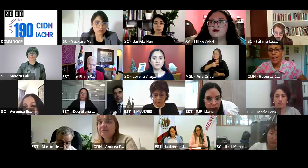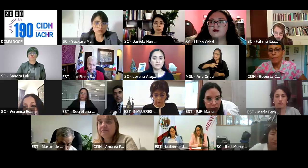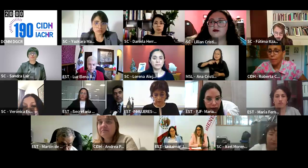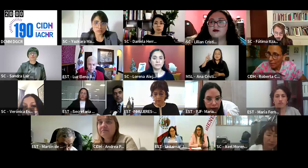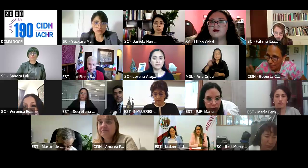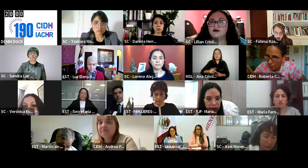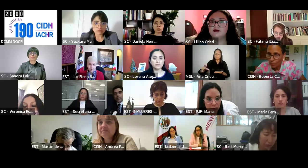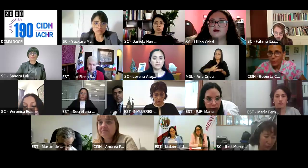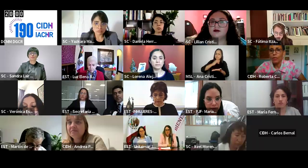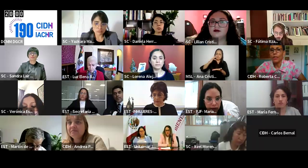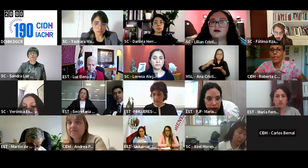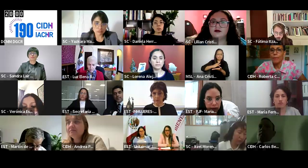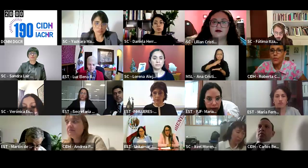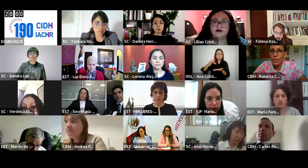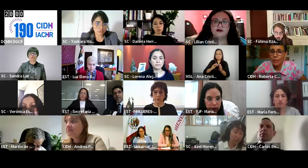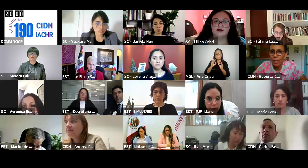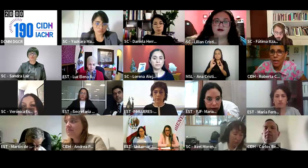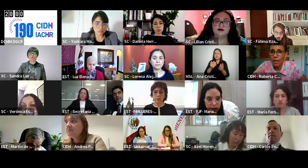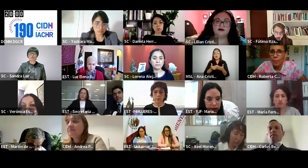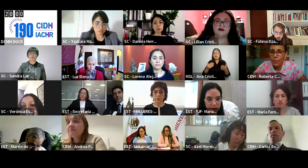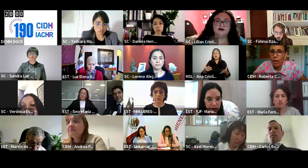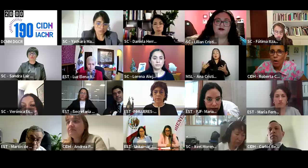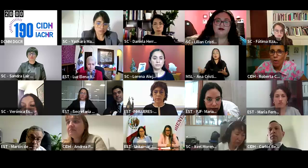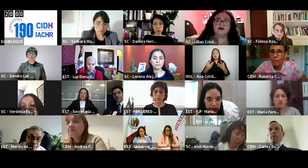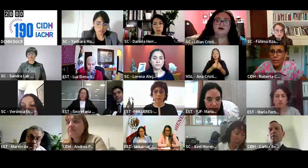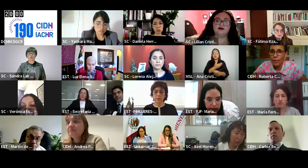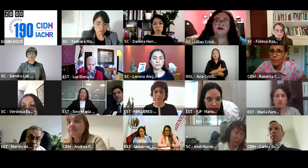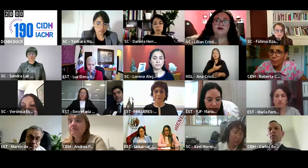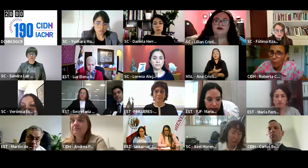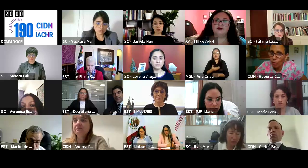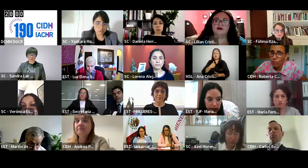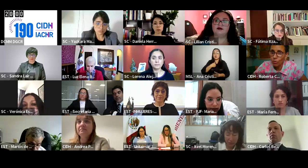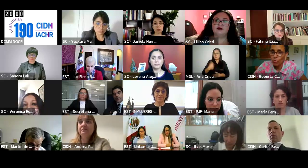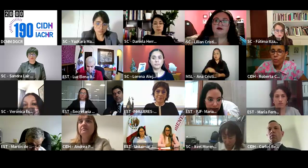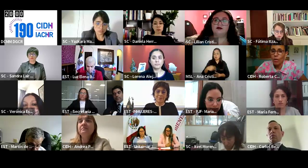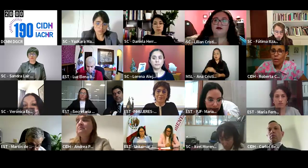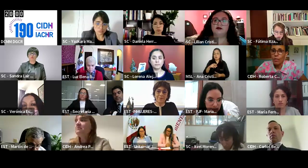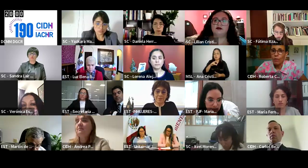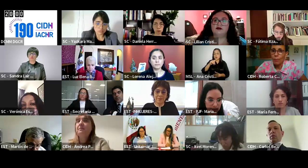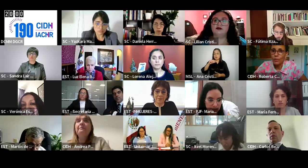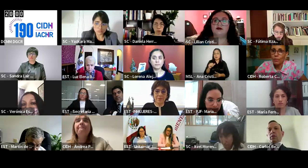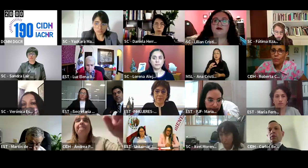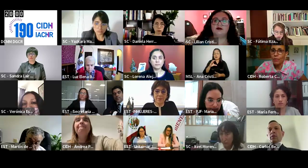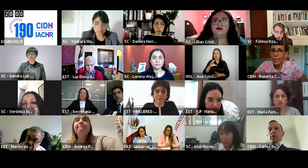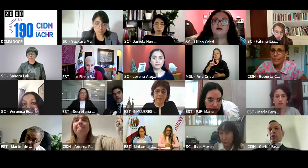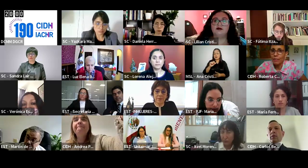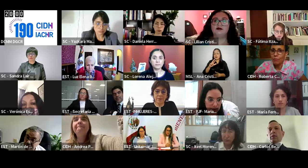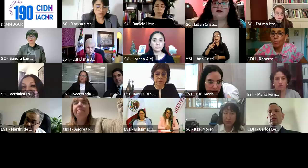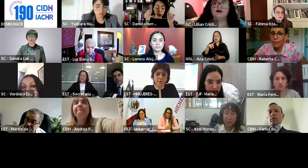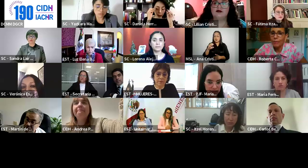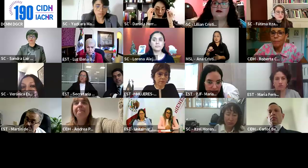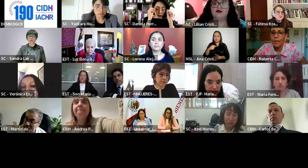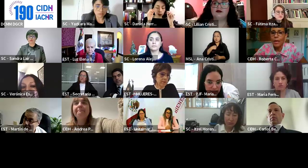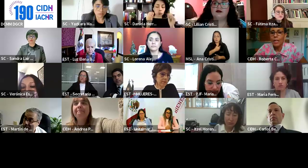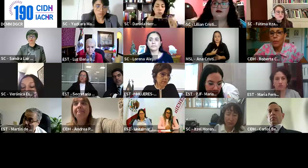today, and my name is Roberta Clark, and I'm the chair of the Commission, but I'm also the Rapporteur for the Rights